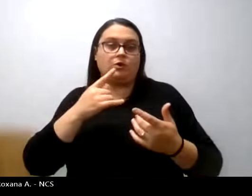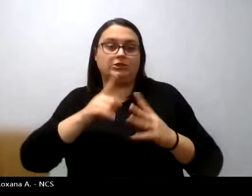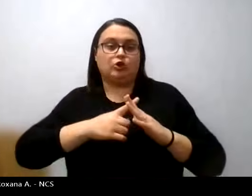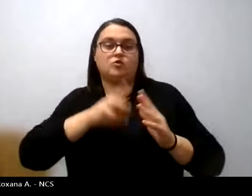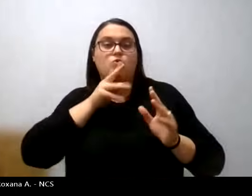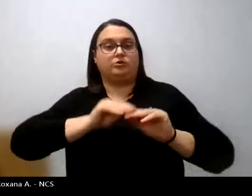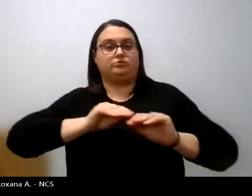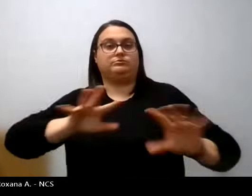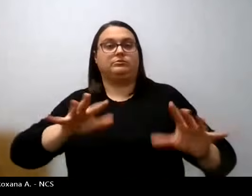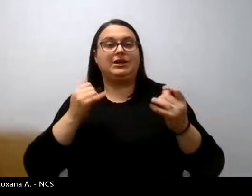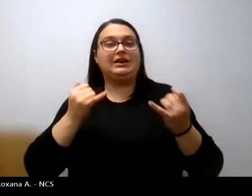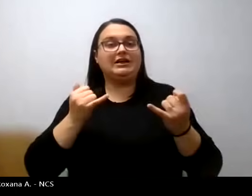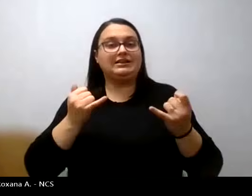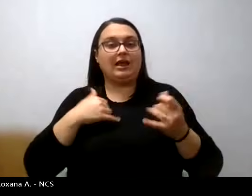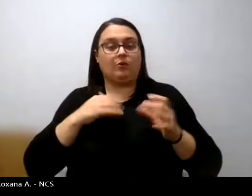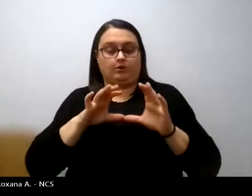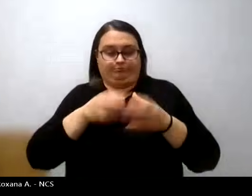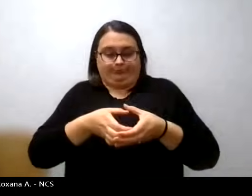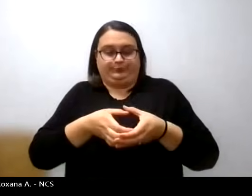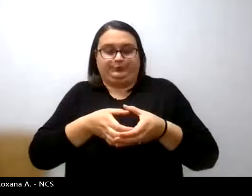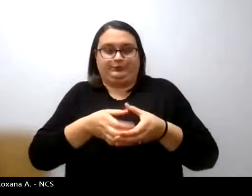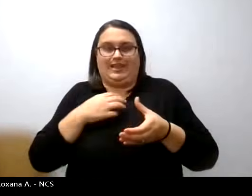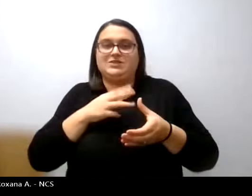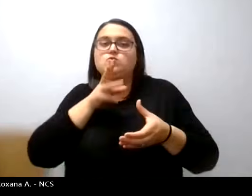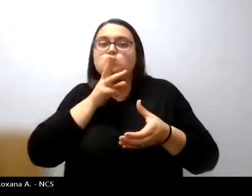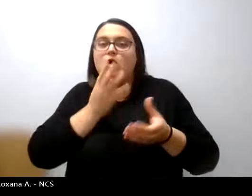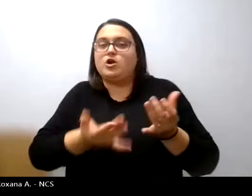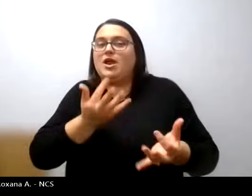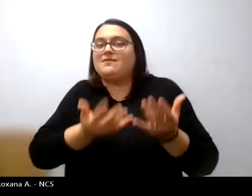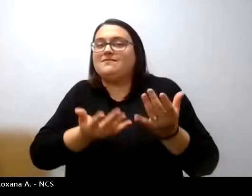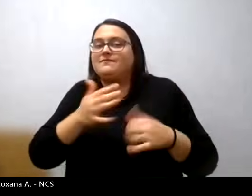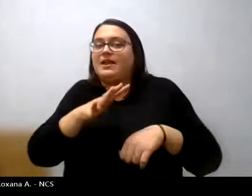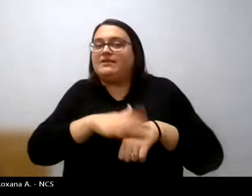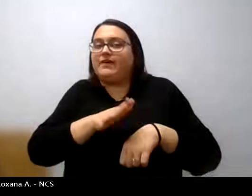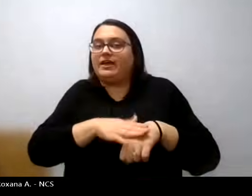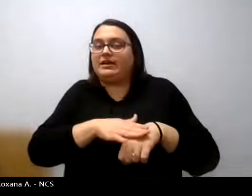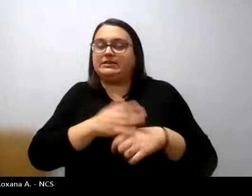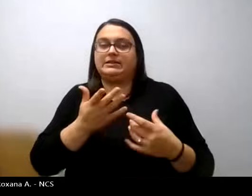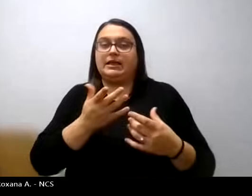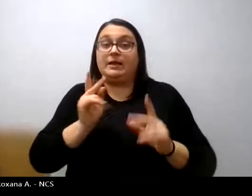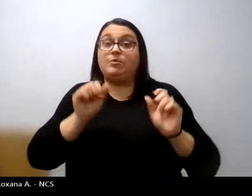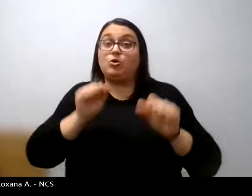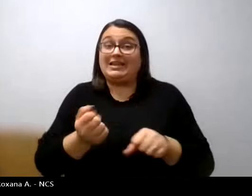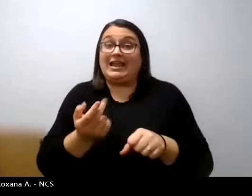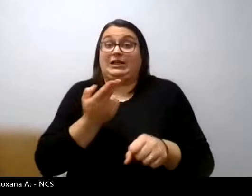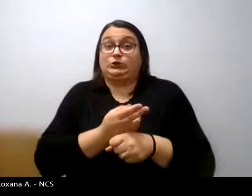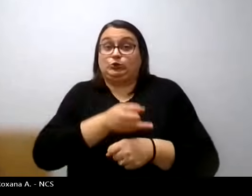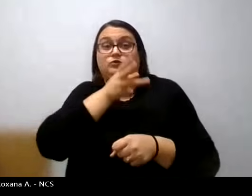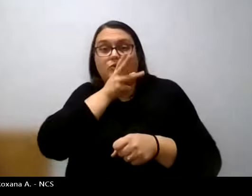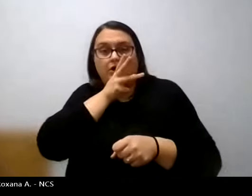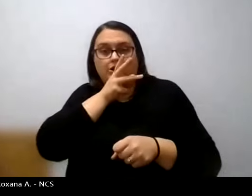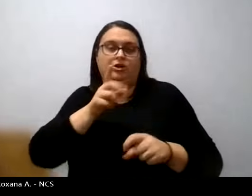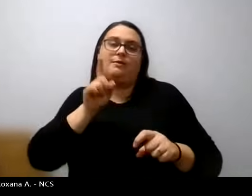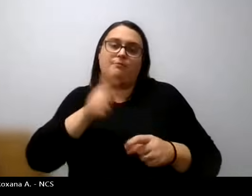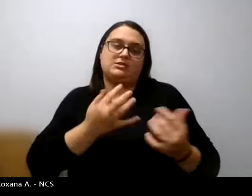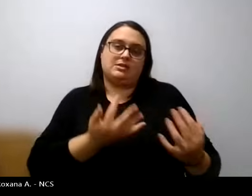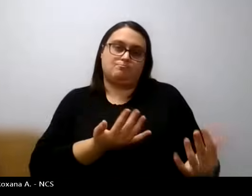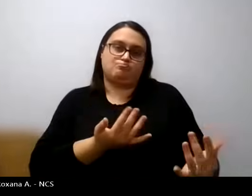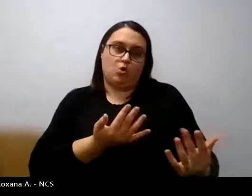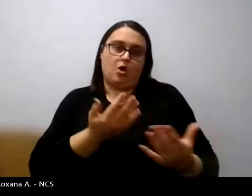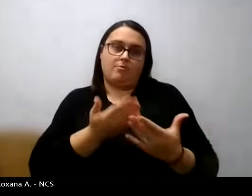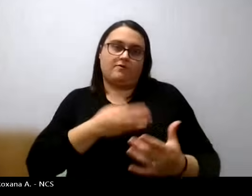distribution. Now we have a segment of the city that's under a boil water advisory, and so people can use the water. They just need to boil it before